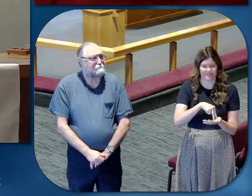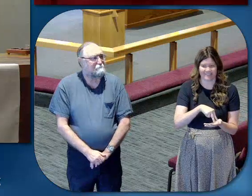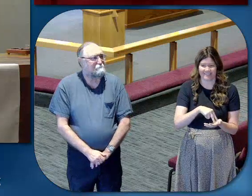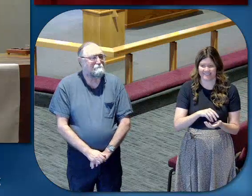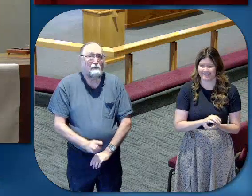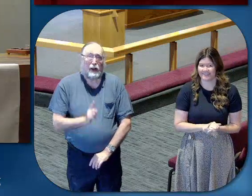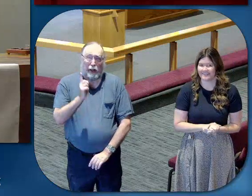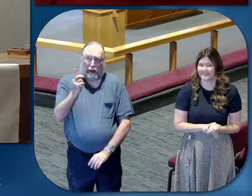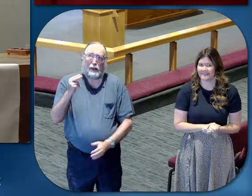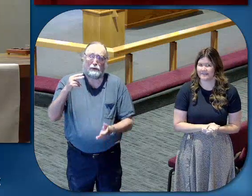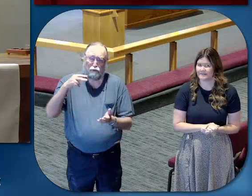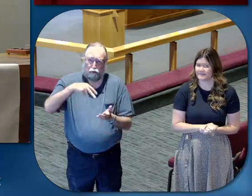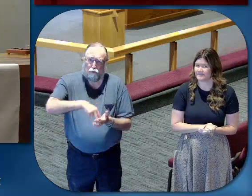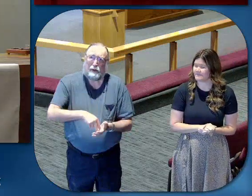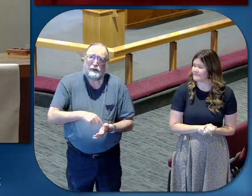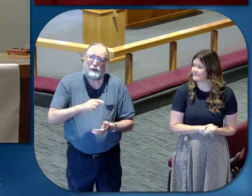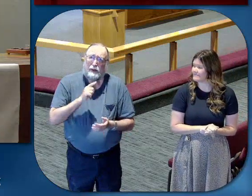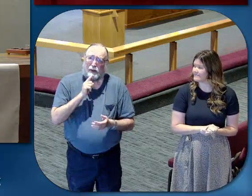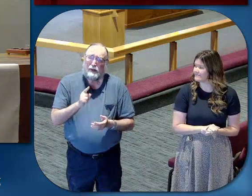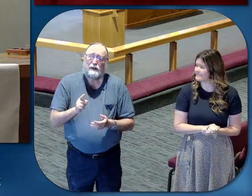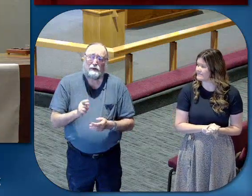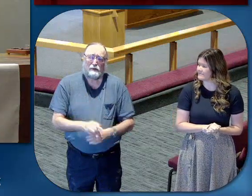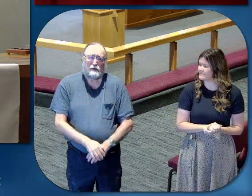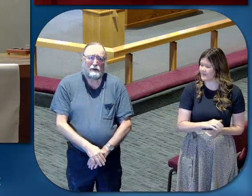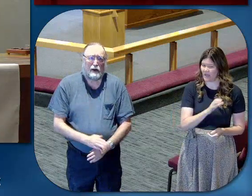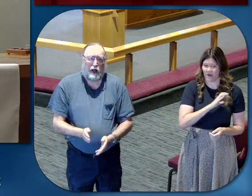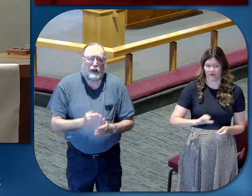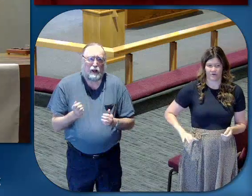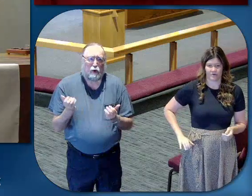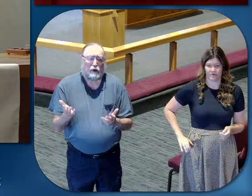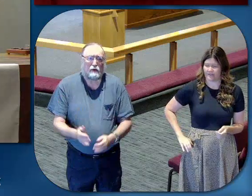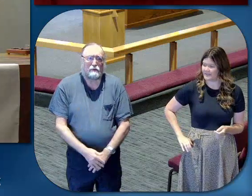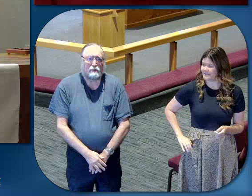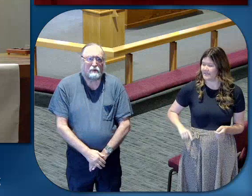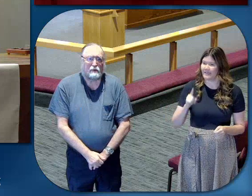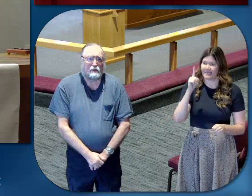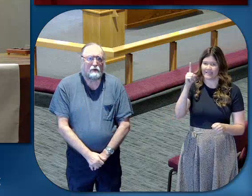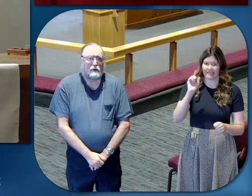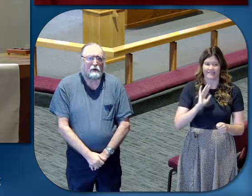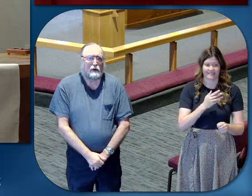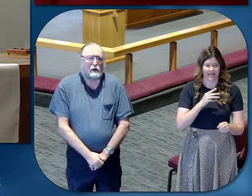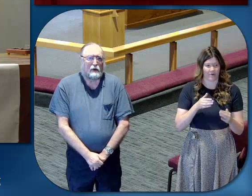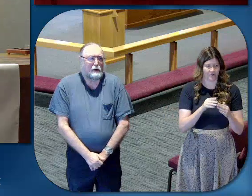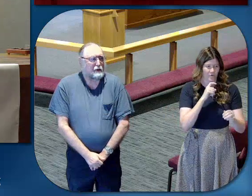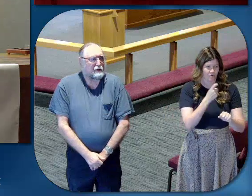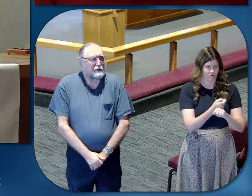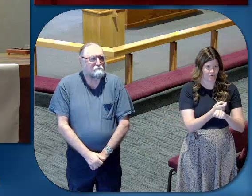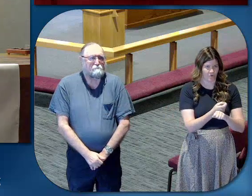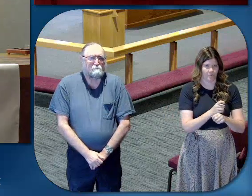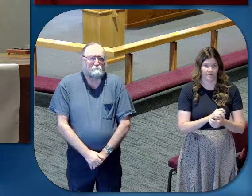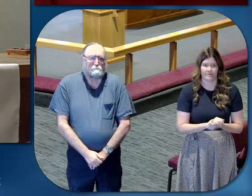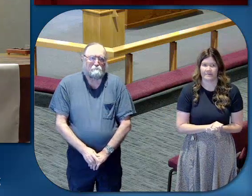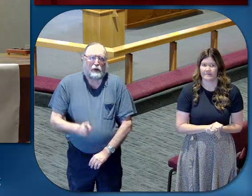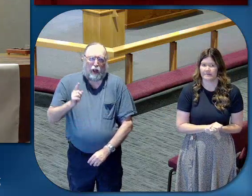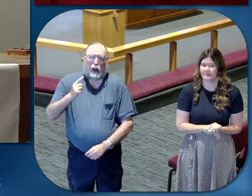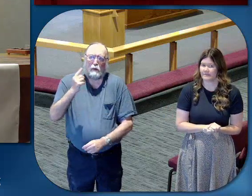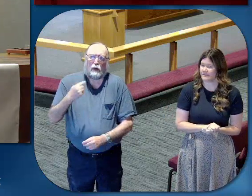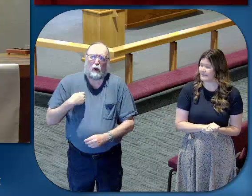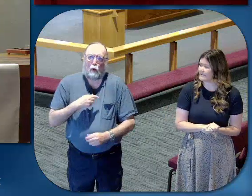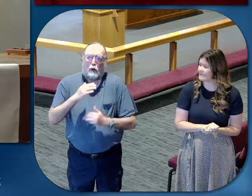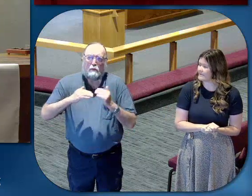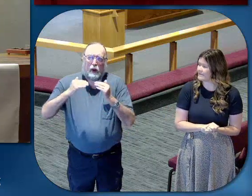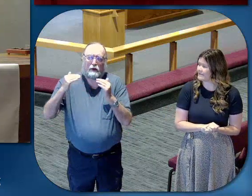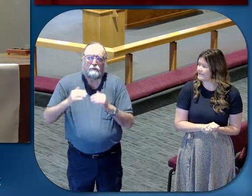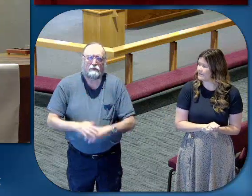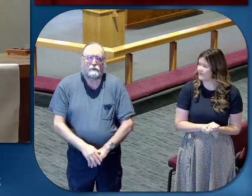is risen indeed. Alleluia. Christ is our cornerstone. On him alone we know. In